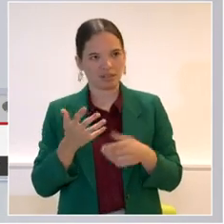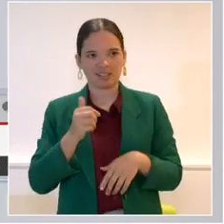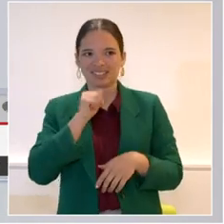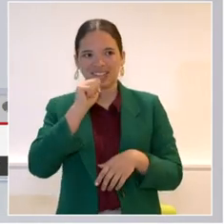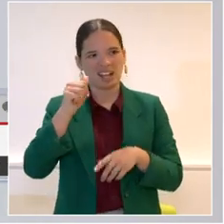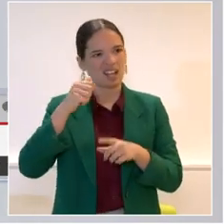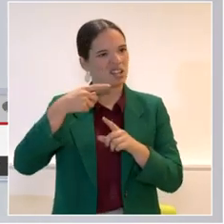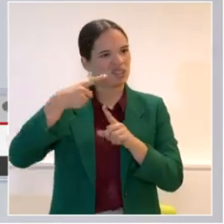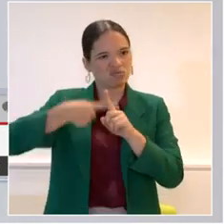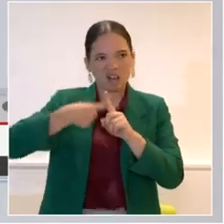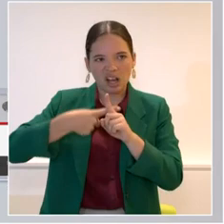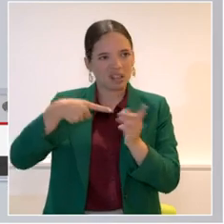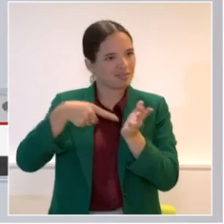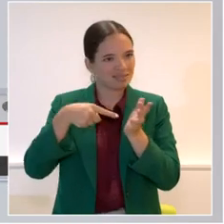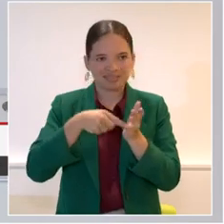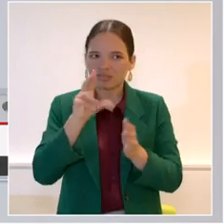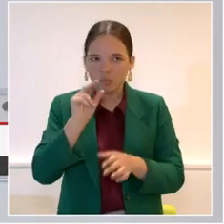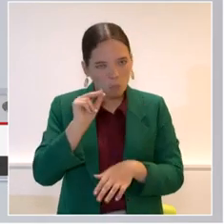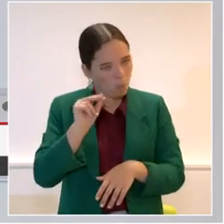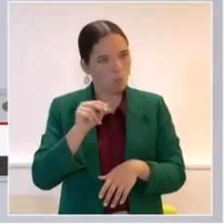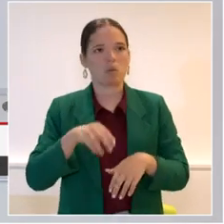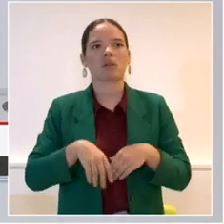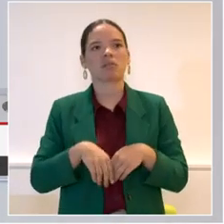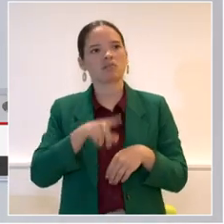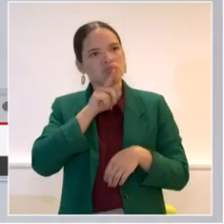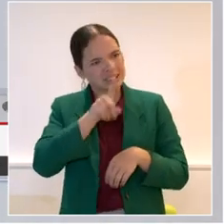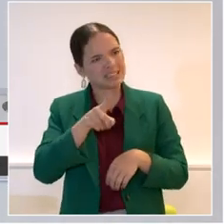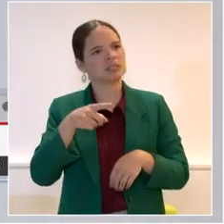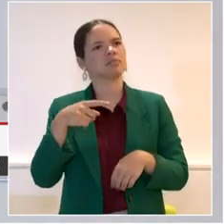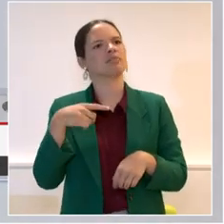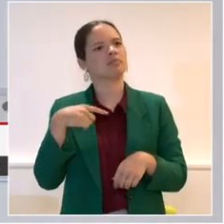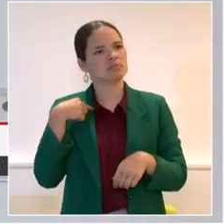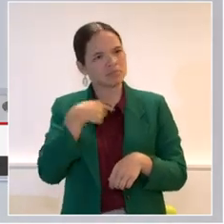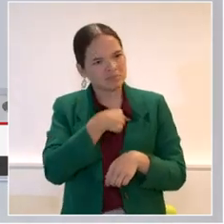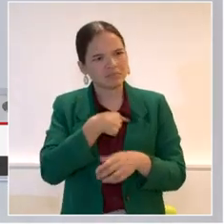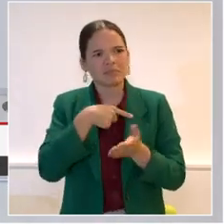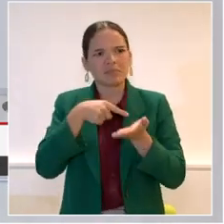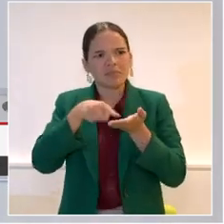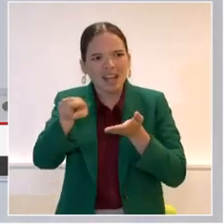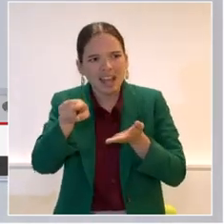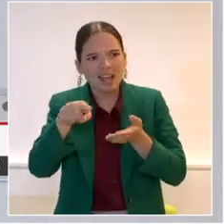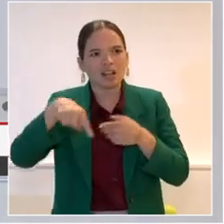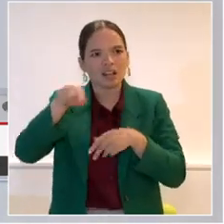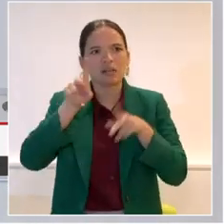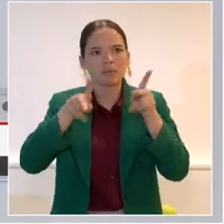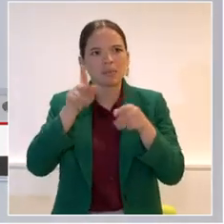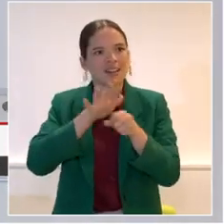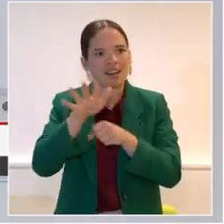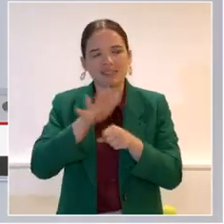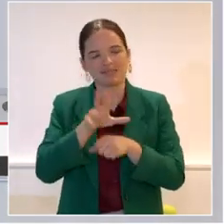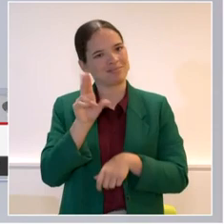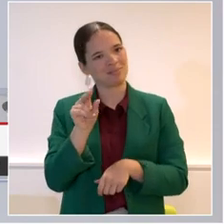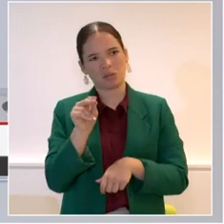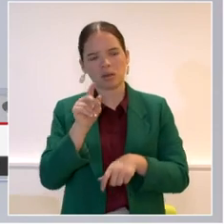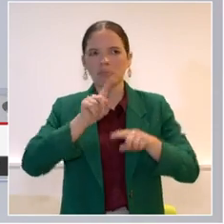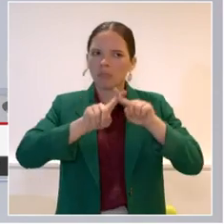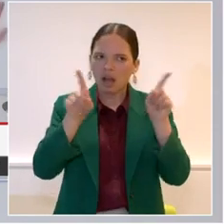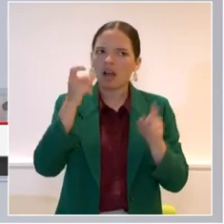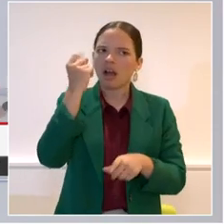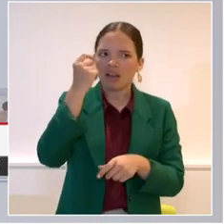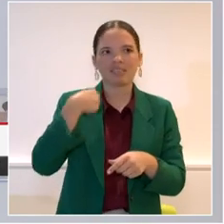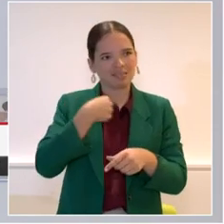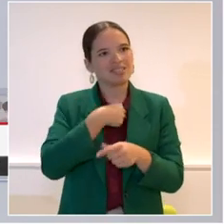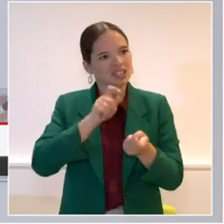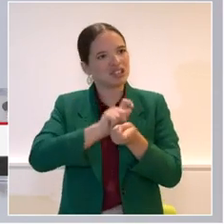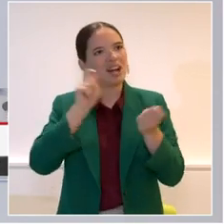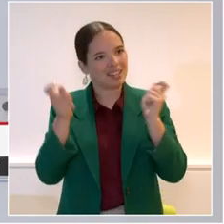for most people, but it is because we have been willing to tell the truth about our systems and do that systems change. To say that it's not